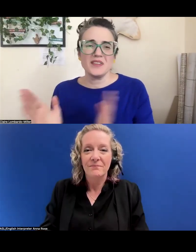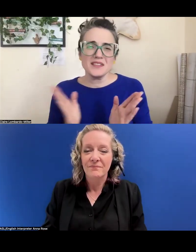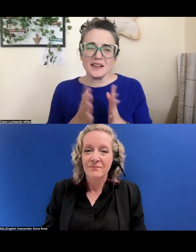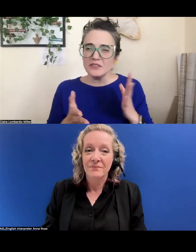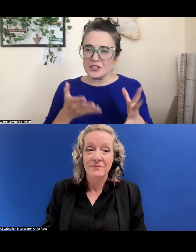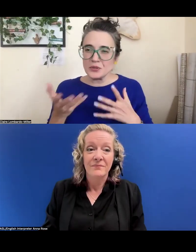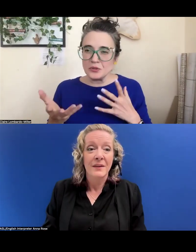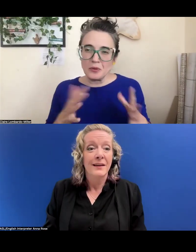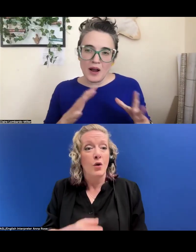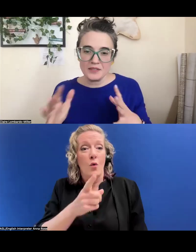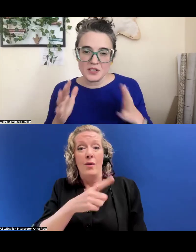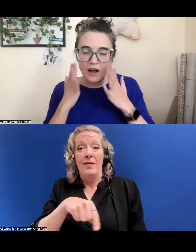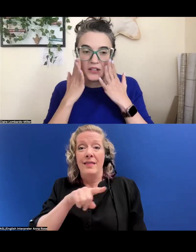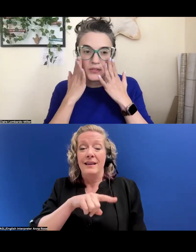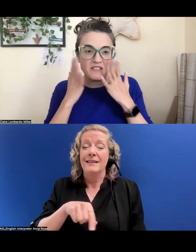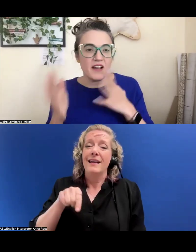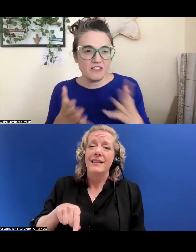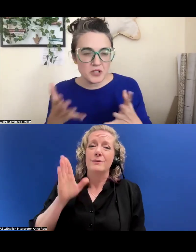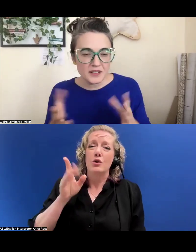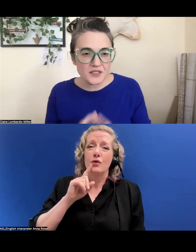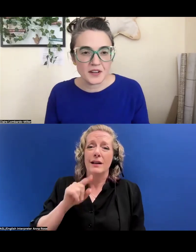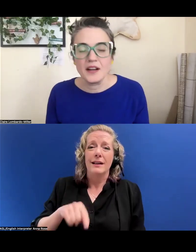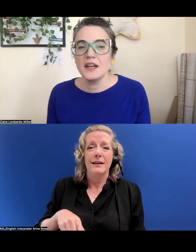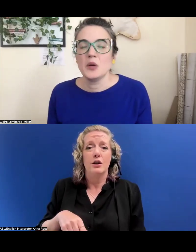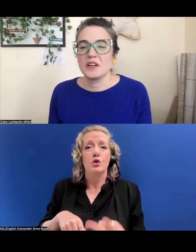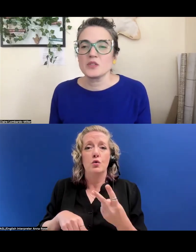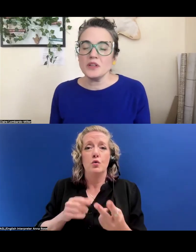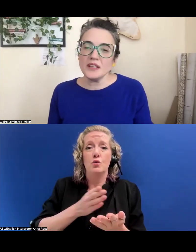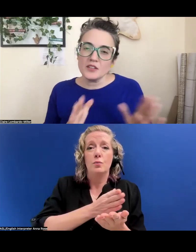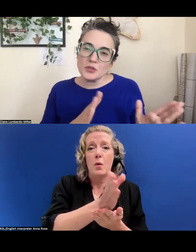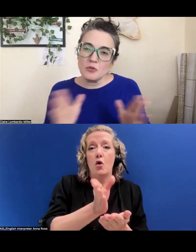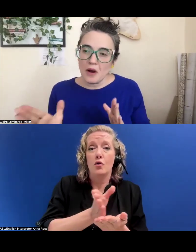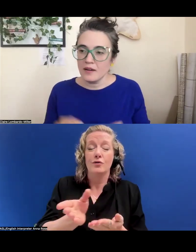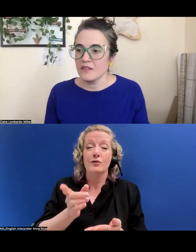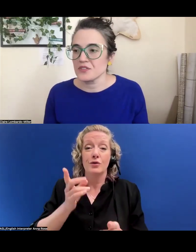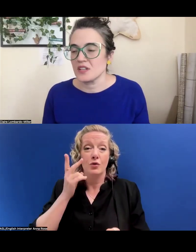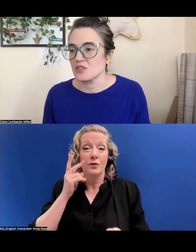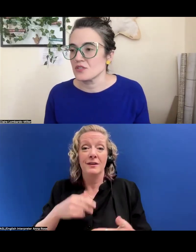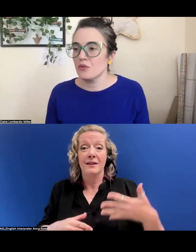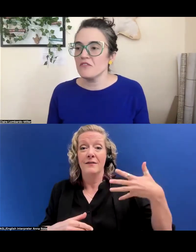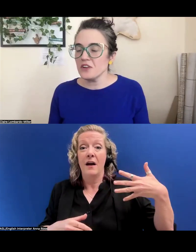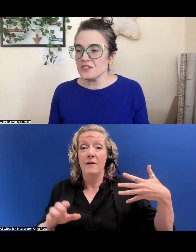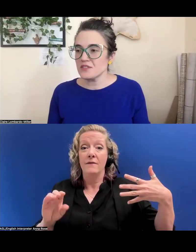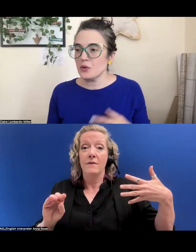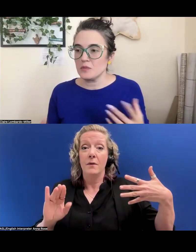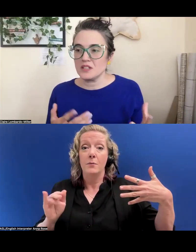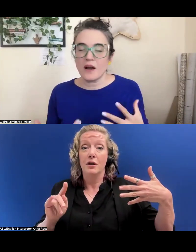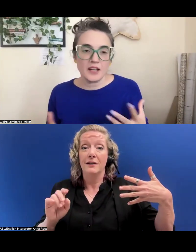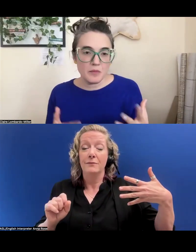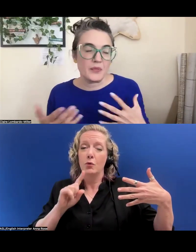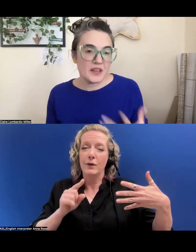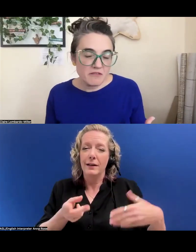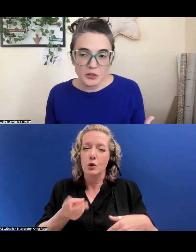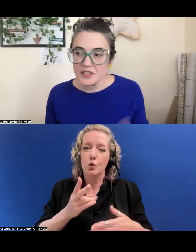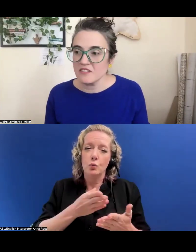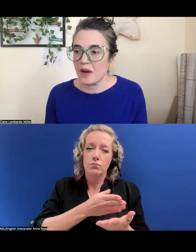So this is kind of a two-pronged talk. You see 5 objectives here, but it's really a two-pronged conversation. So the first is going to be talking